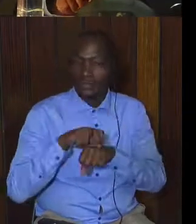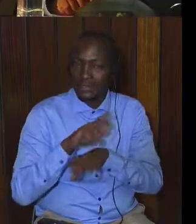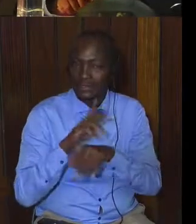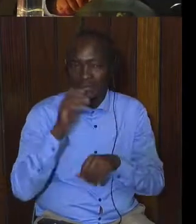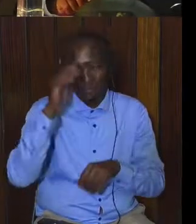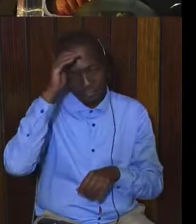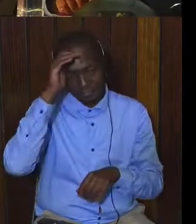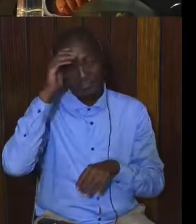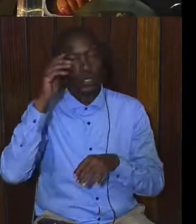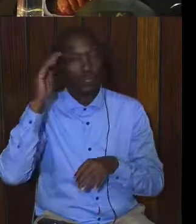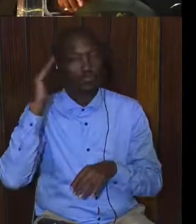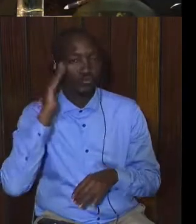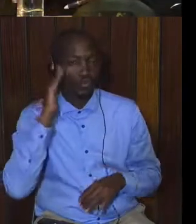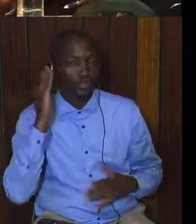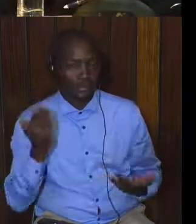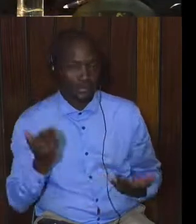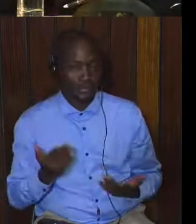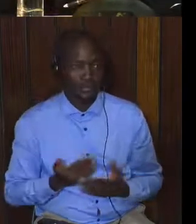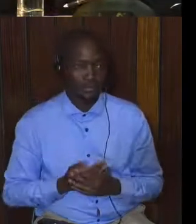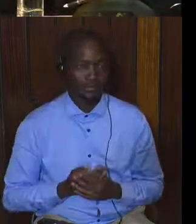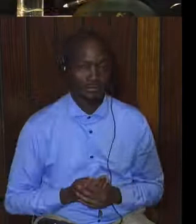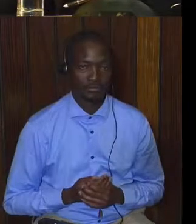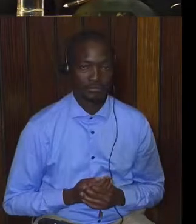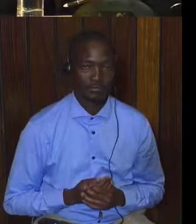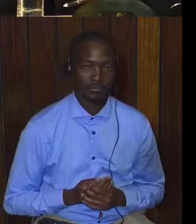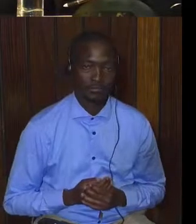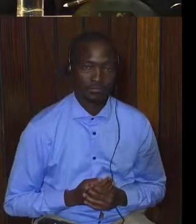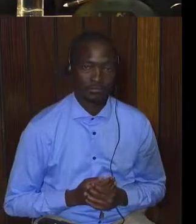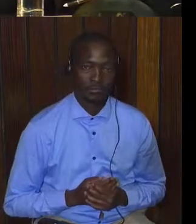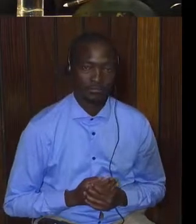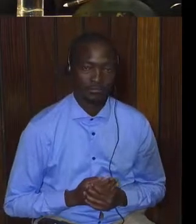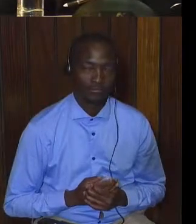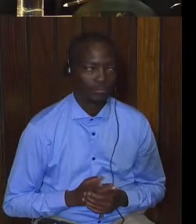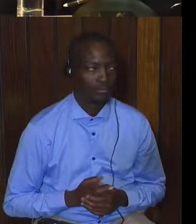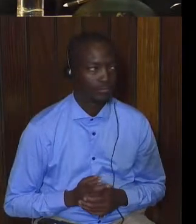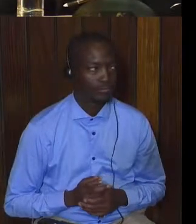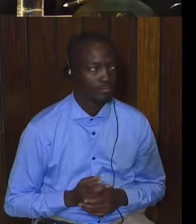expert knowledge. I think